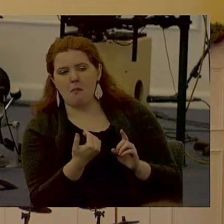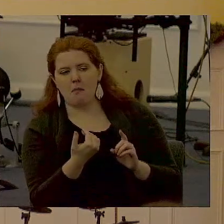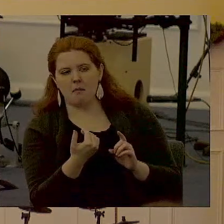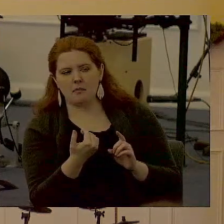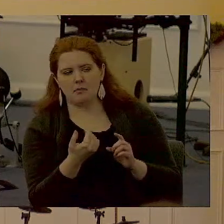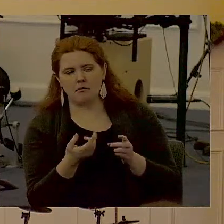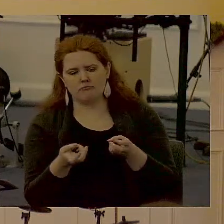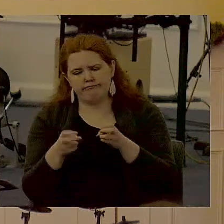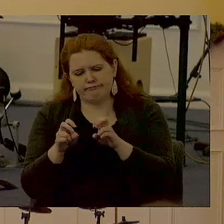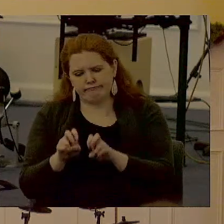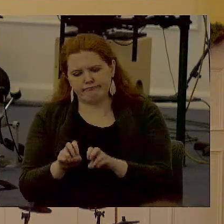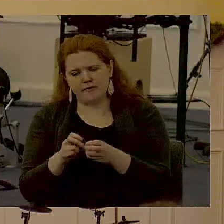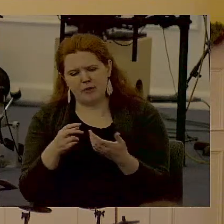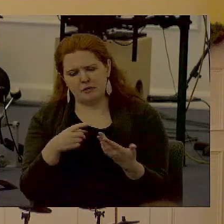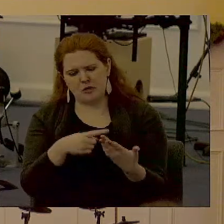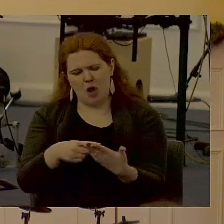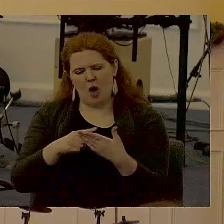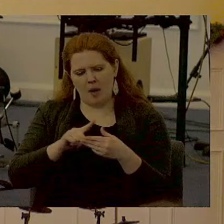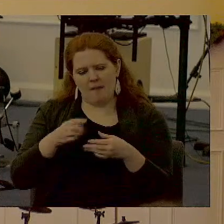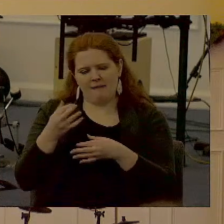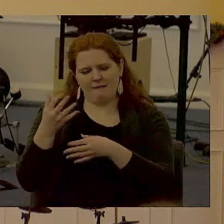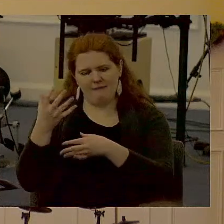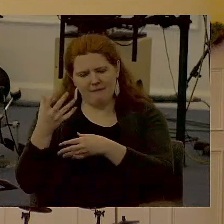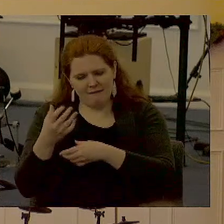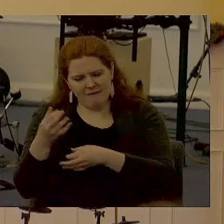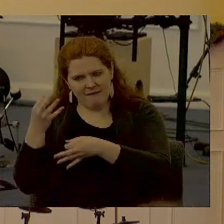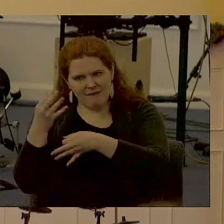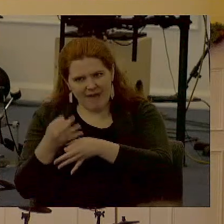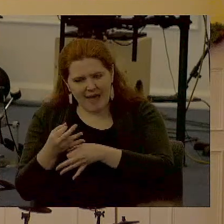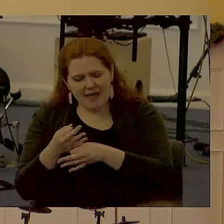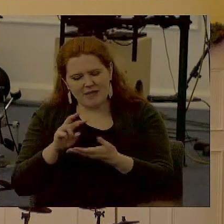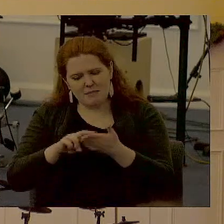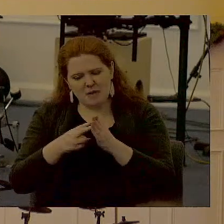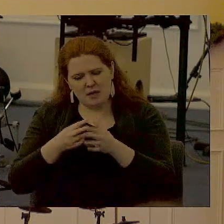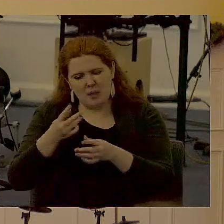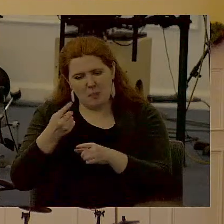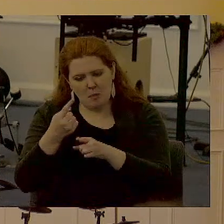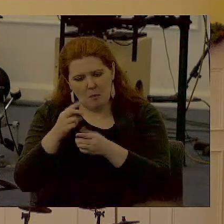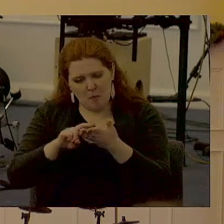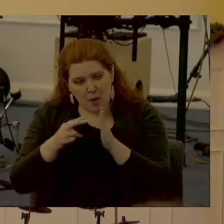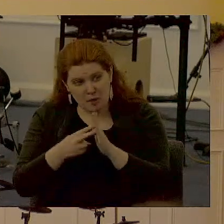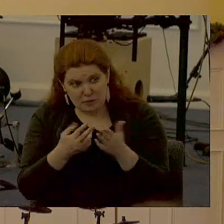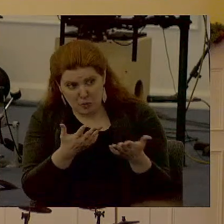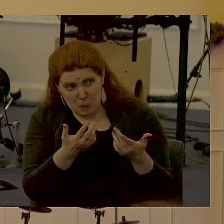sit through and we're going to talk about faith and meaning and purpose in our life. Would you like to do that with me?